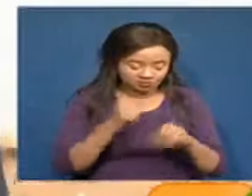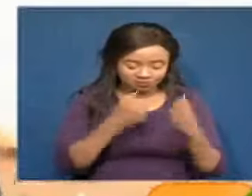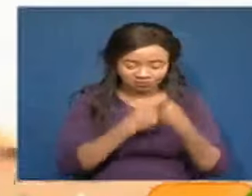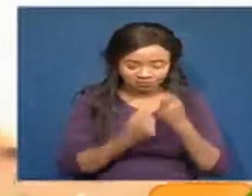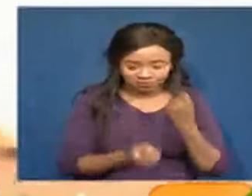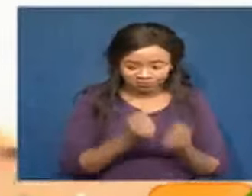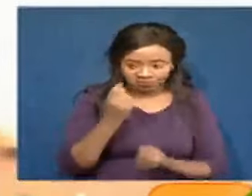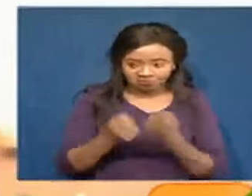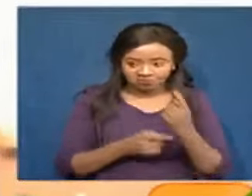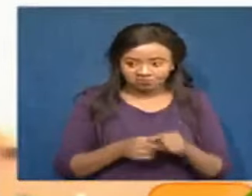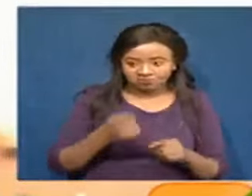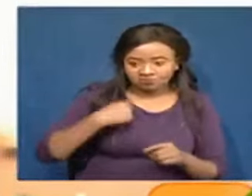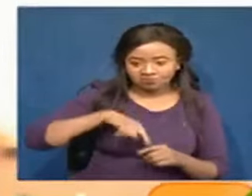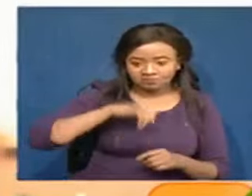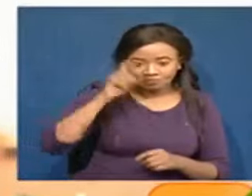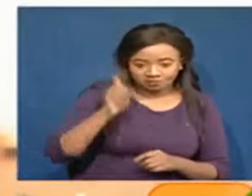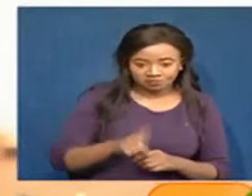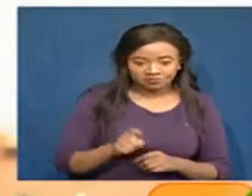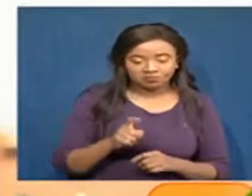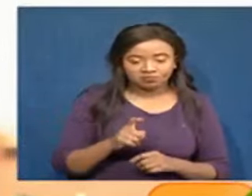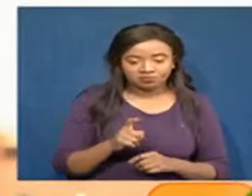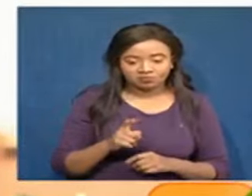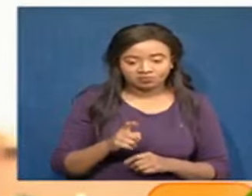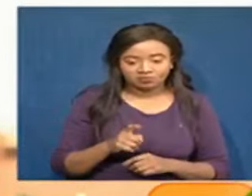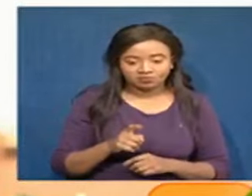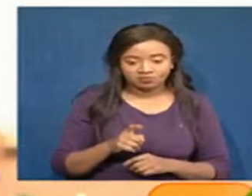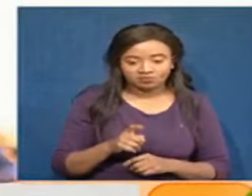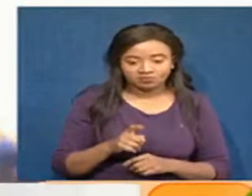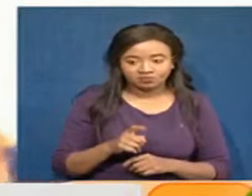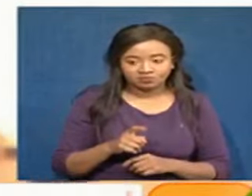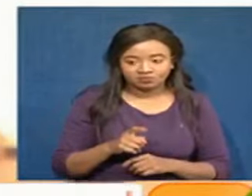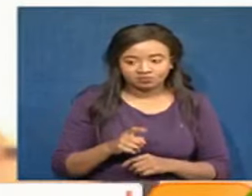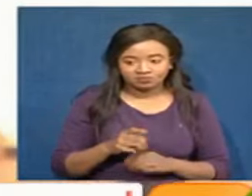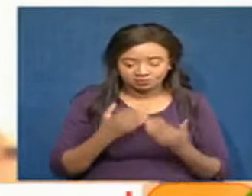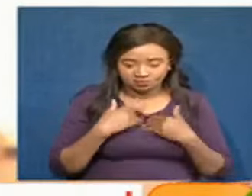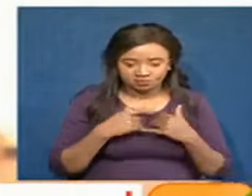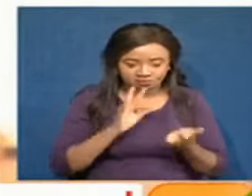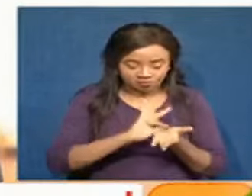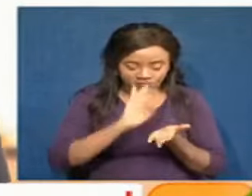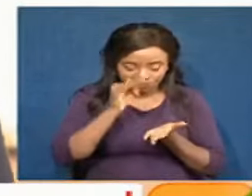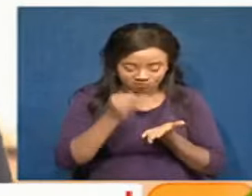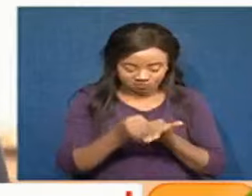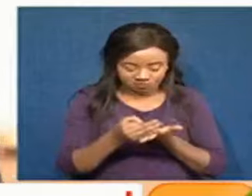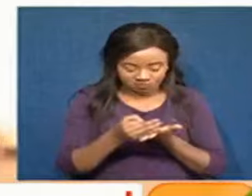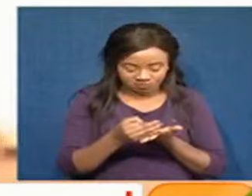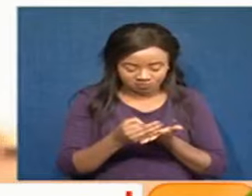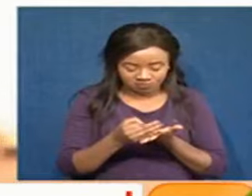life. Lazima tuwe na some fund kama serikali